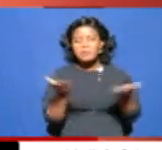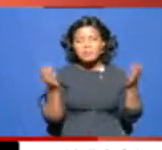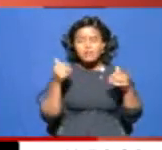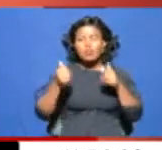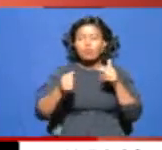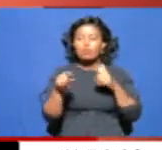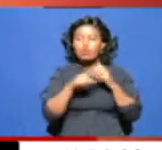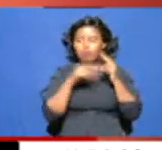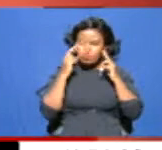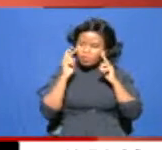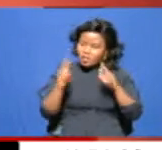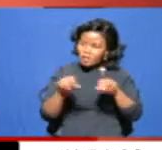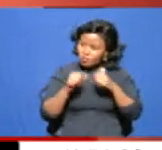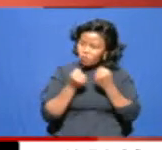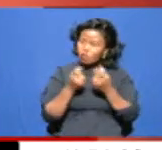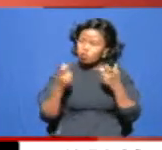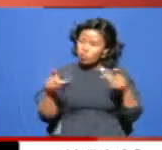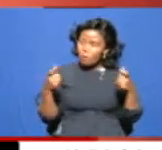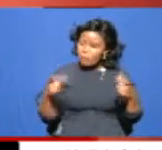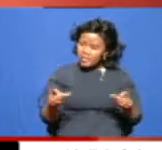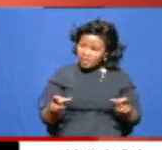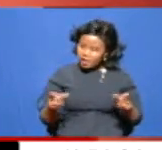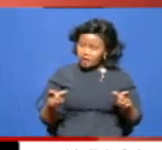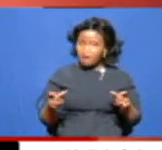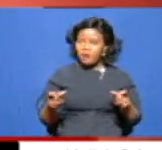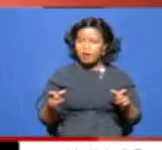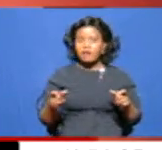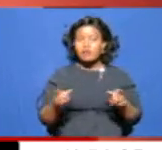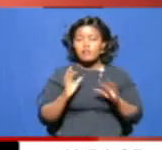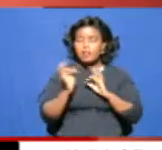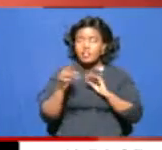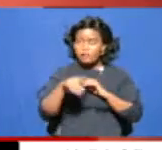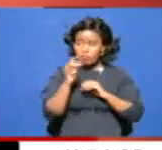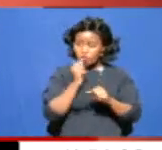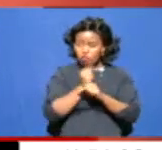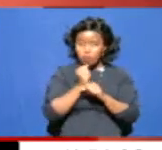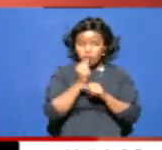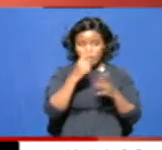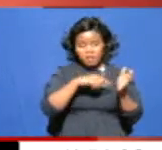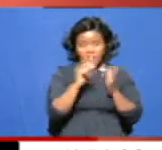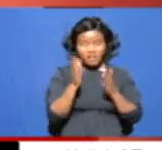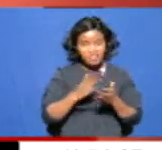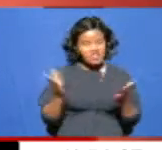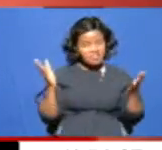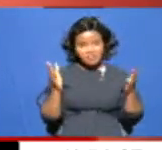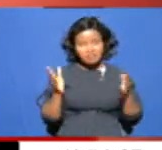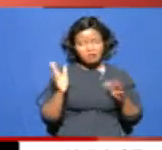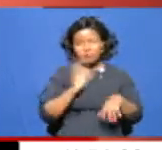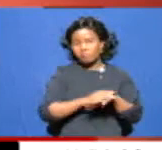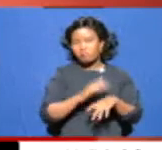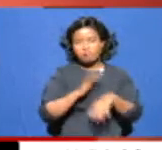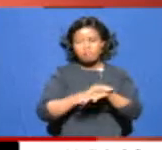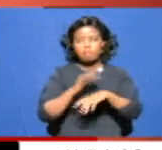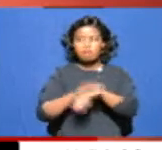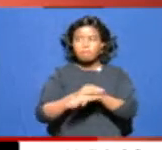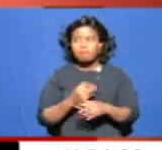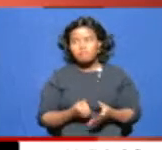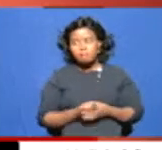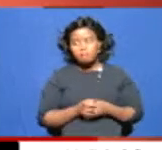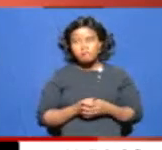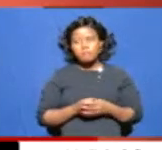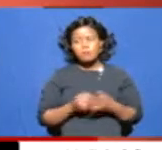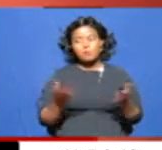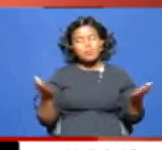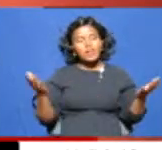social media about these players and everything. When you do the right things will always come to you. Okay. Yeah. Now to Bramwell, in less